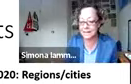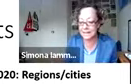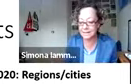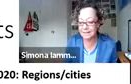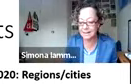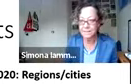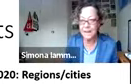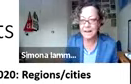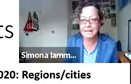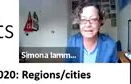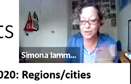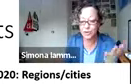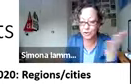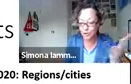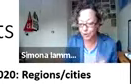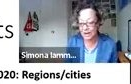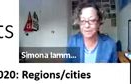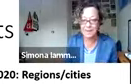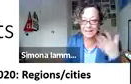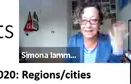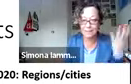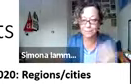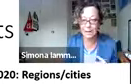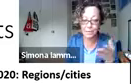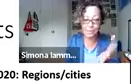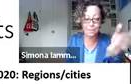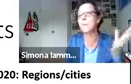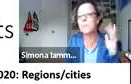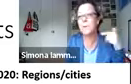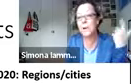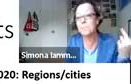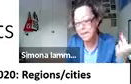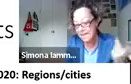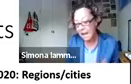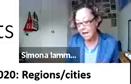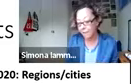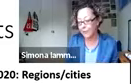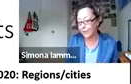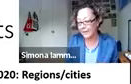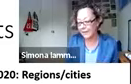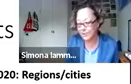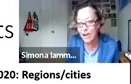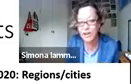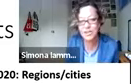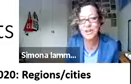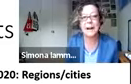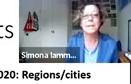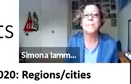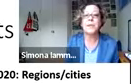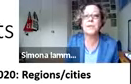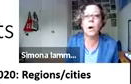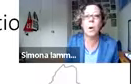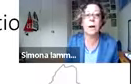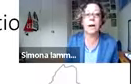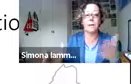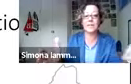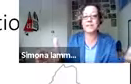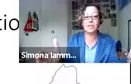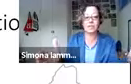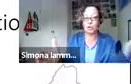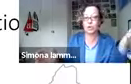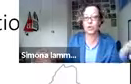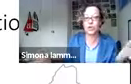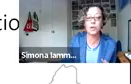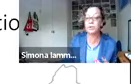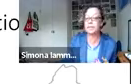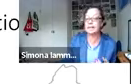mean, it's interesting to look at this, and it probably will be a further research line. So this